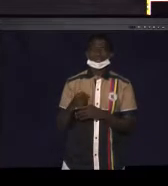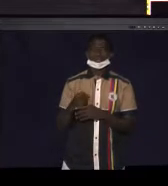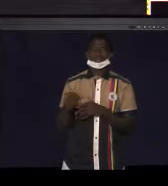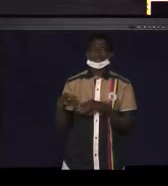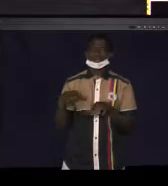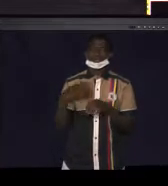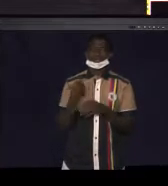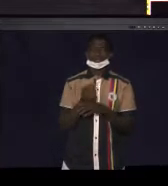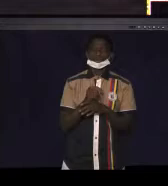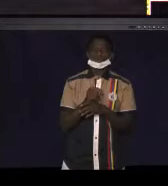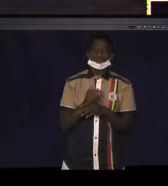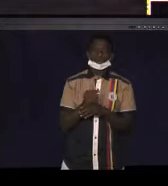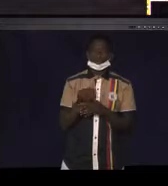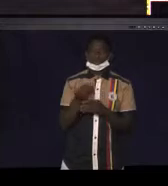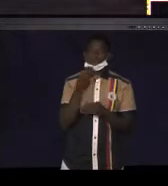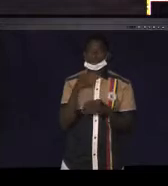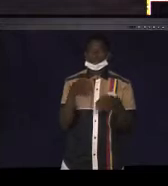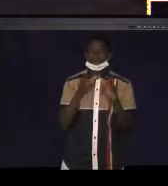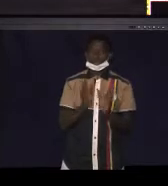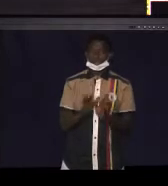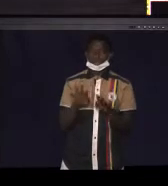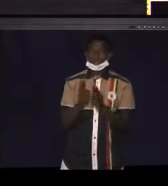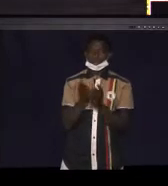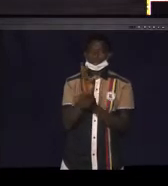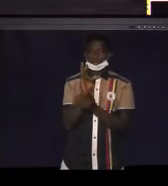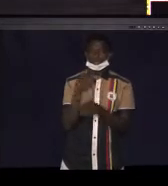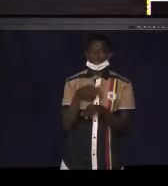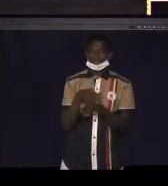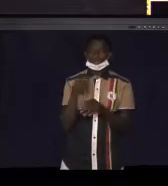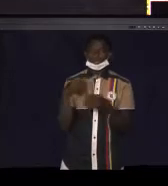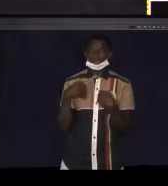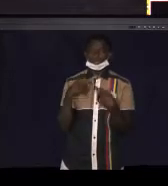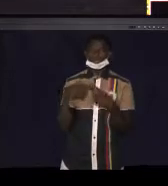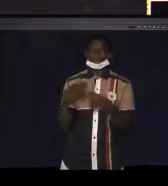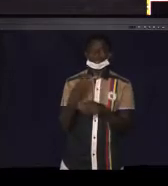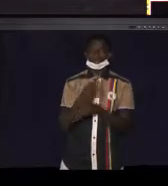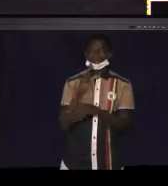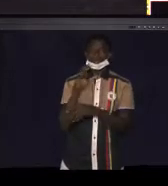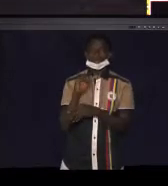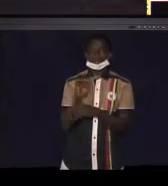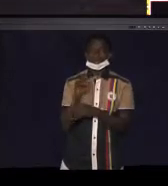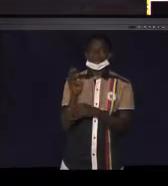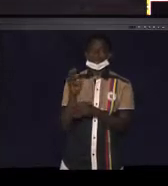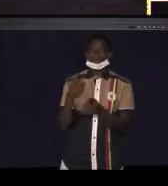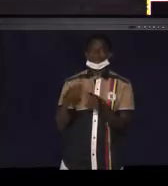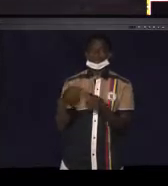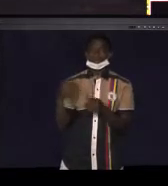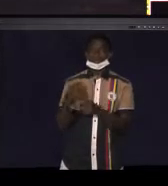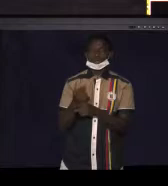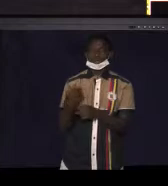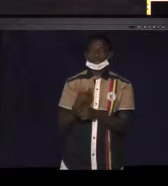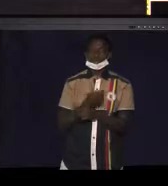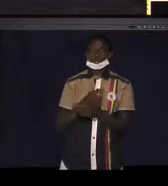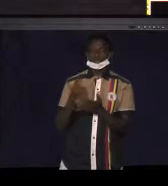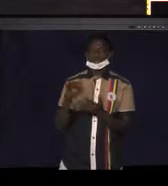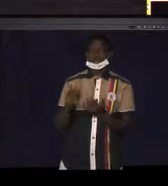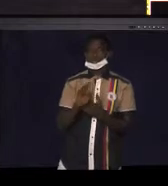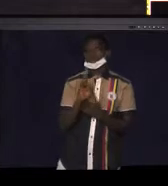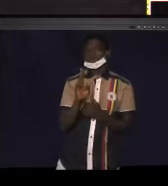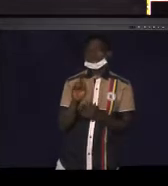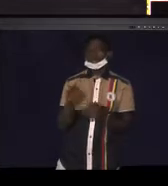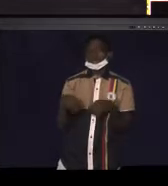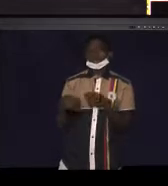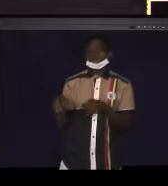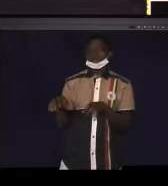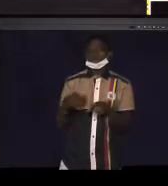times does the restaurant open? 6 times, and that means we have to multiply by 6 to get our weekly usage. So how